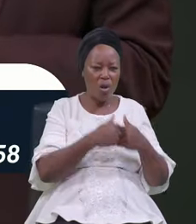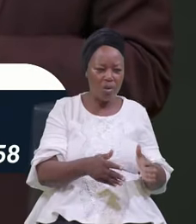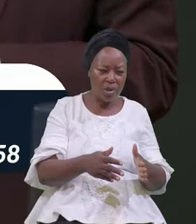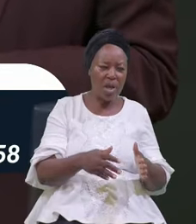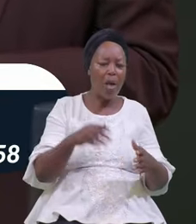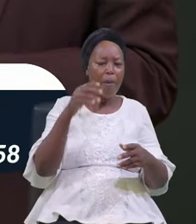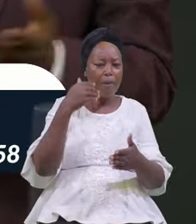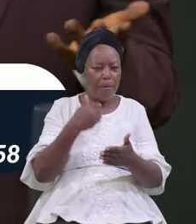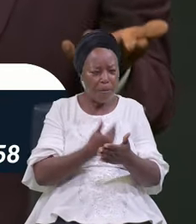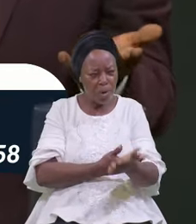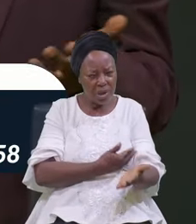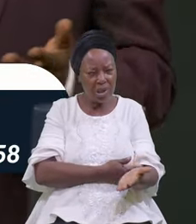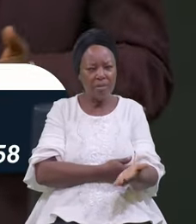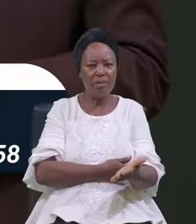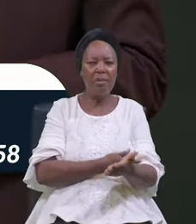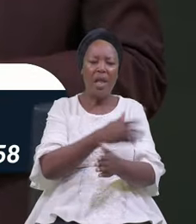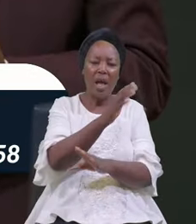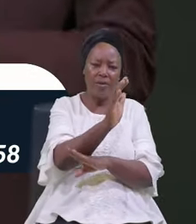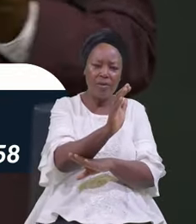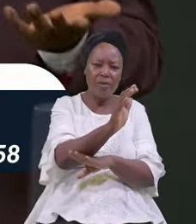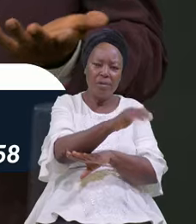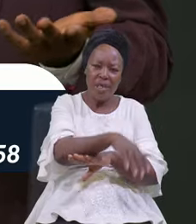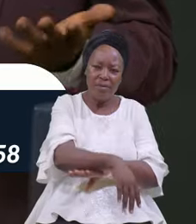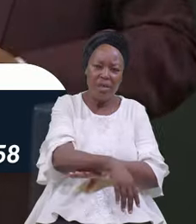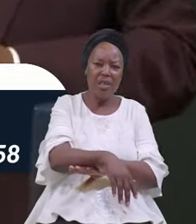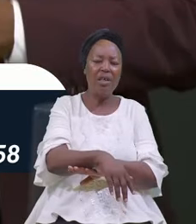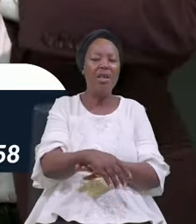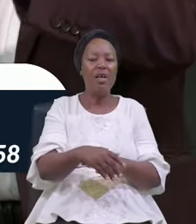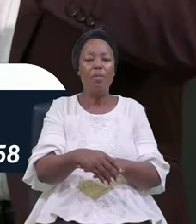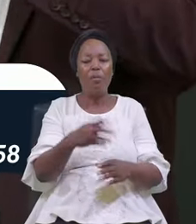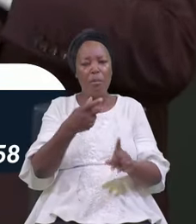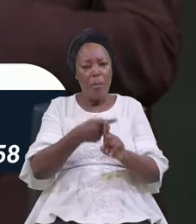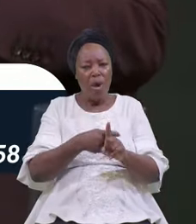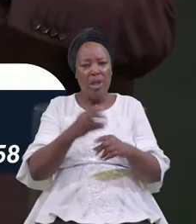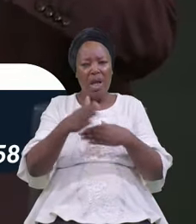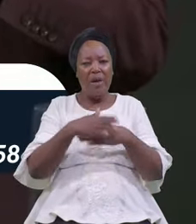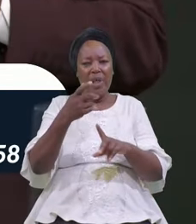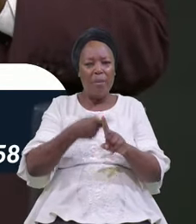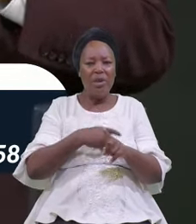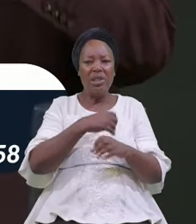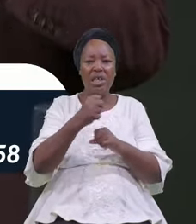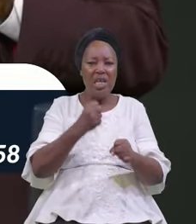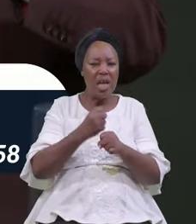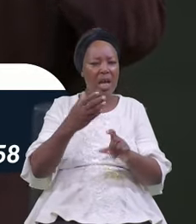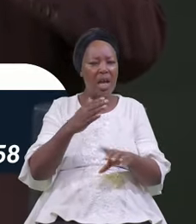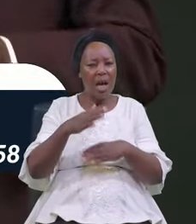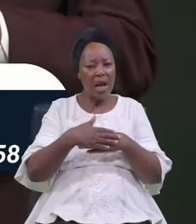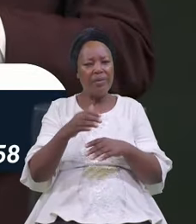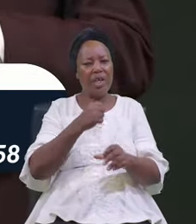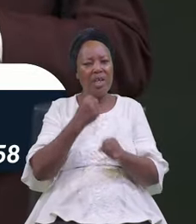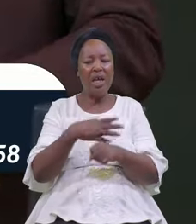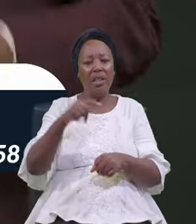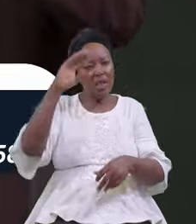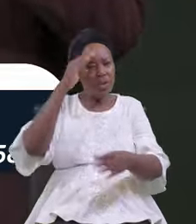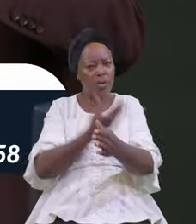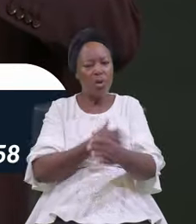afternoon, and evening, month after month, year after year, the Son of Man is